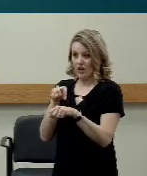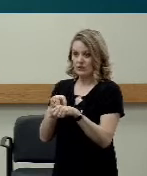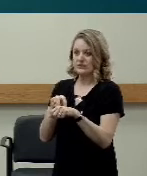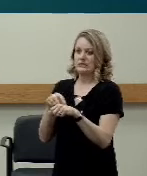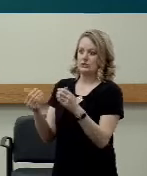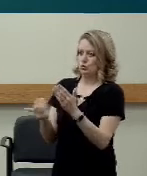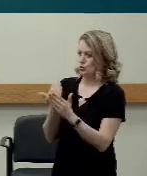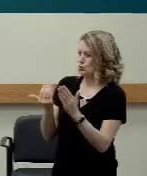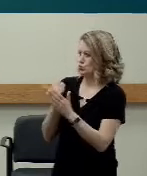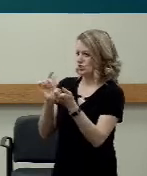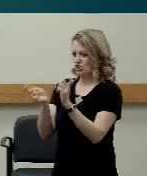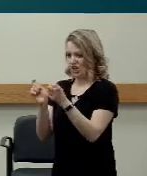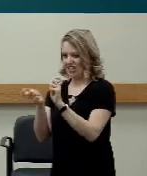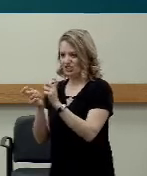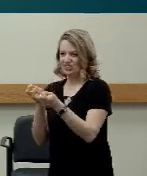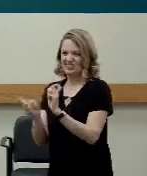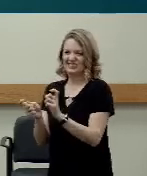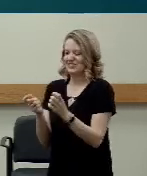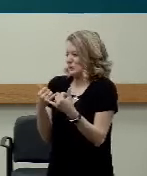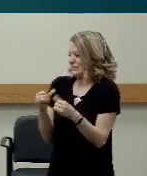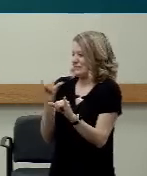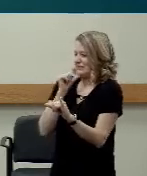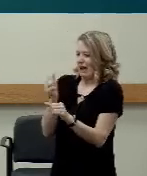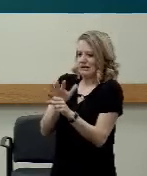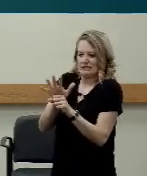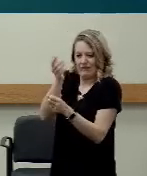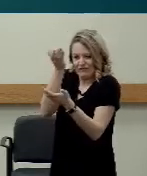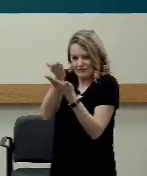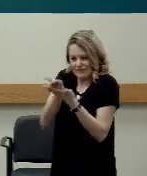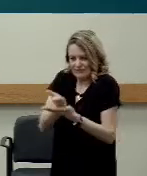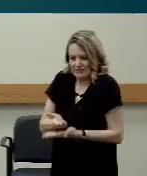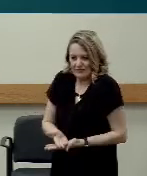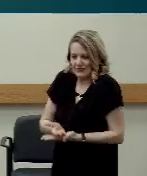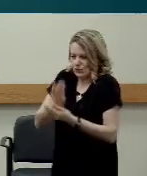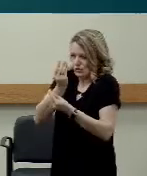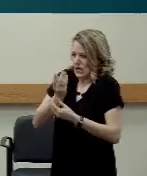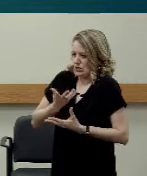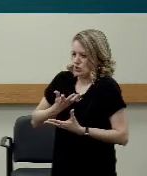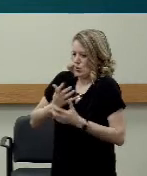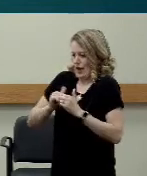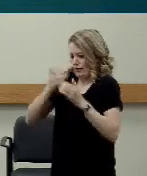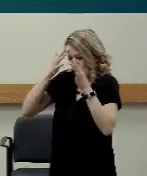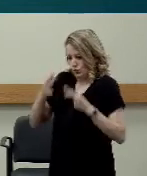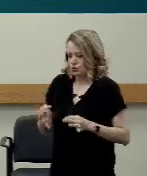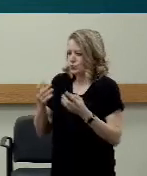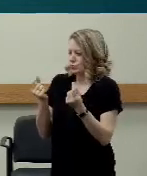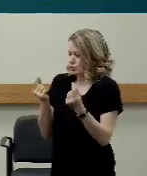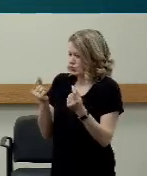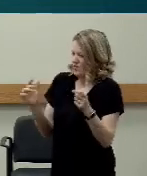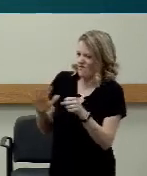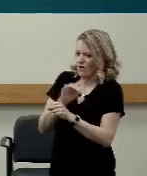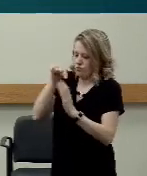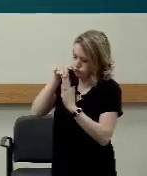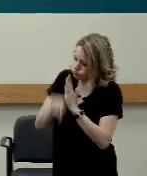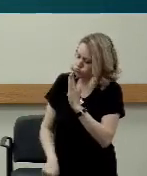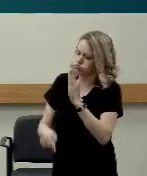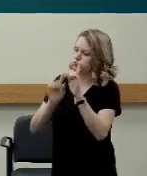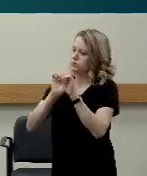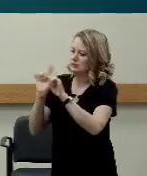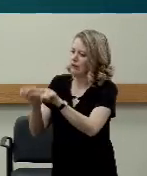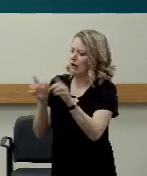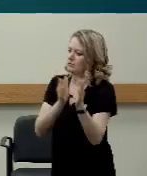so we're really not able to gather all the facts and evidence that we would like to in order to formulate a comprehensive response. We